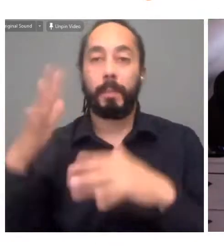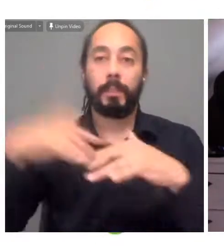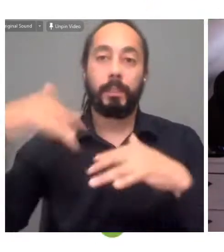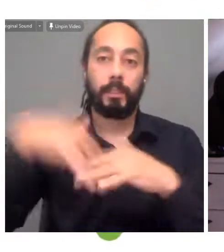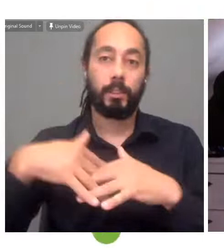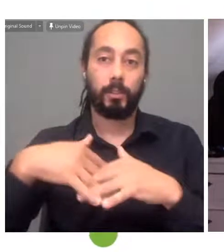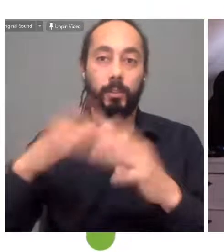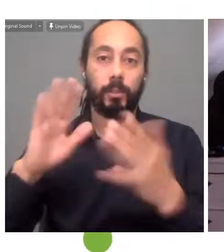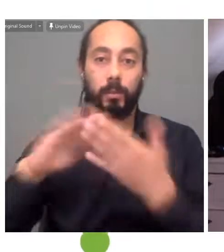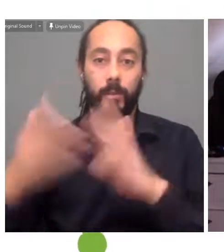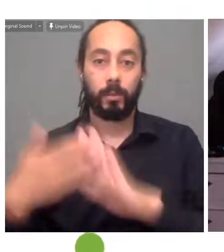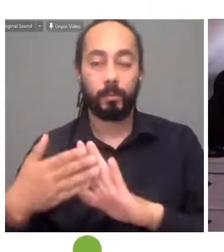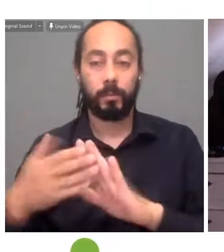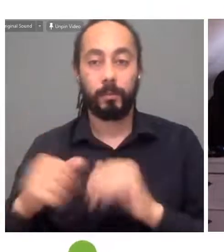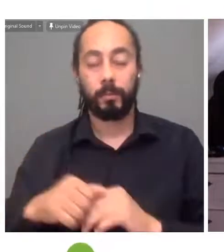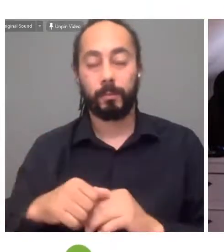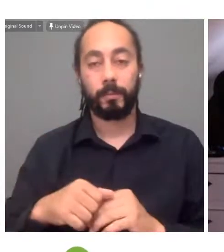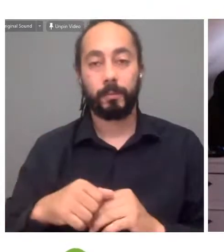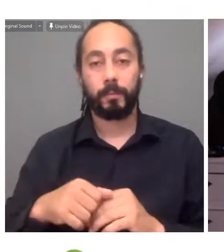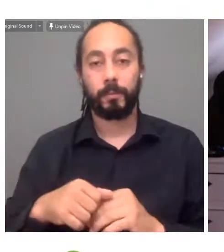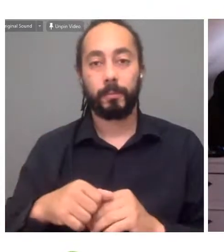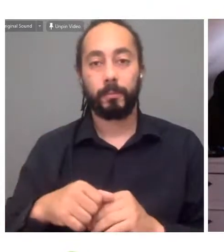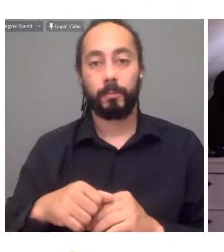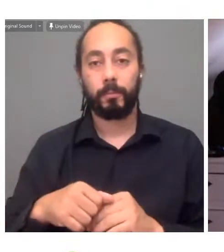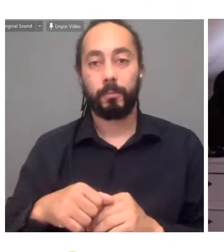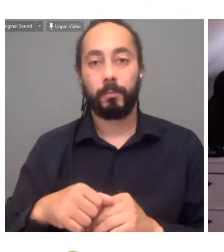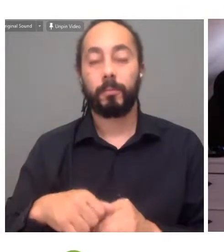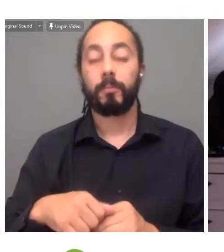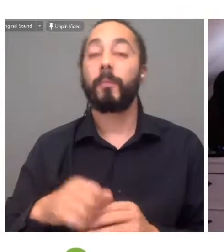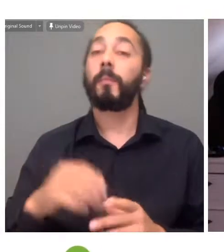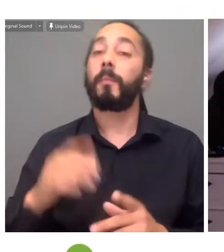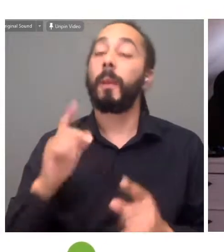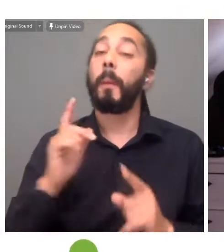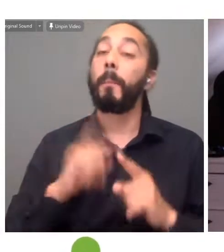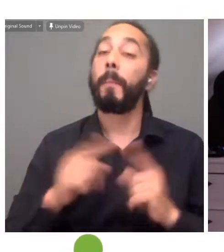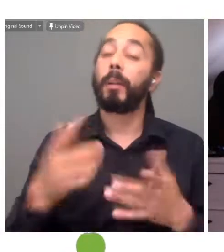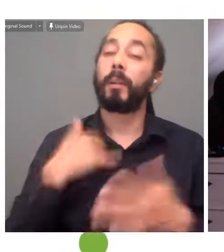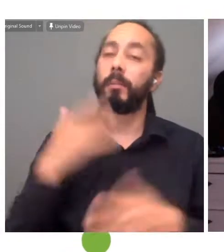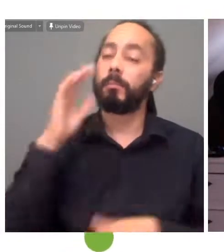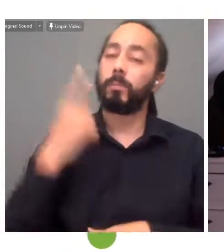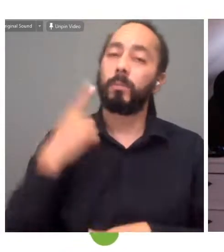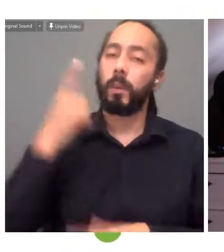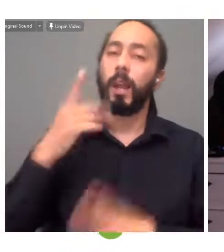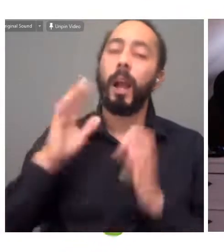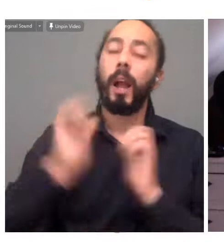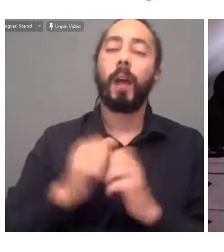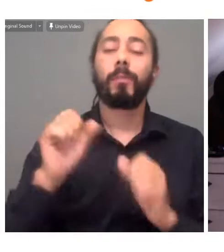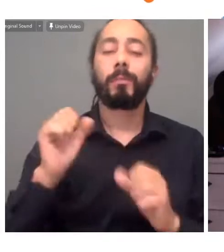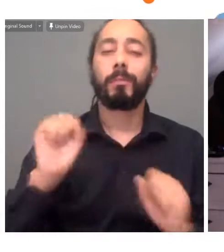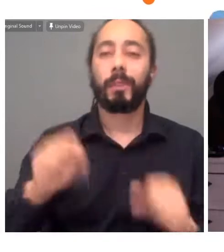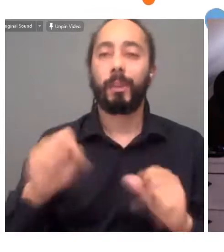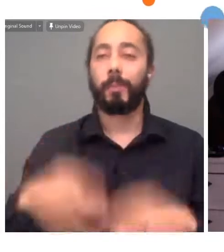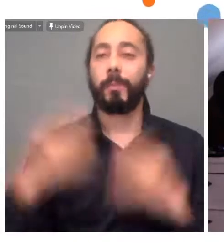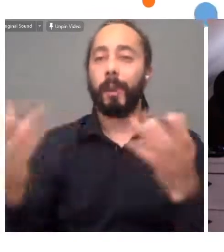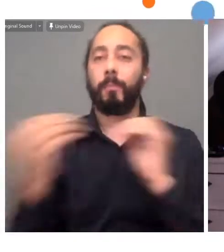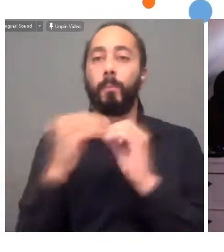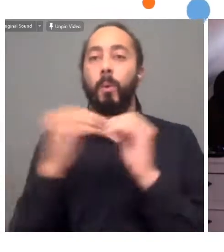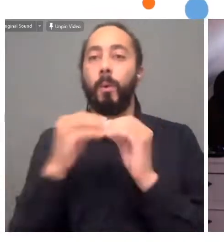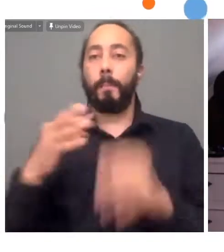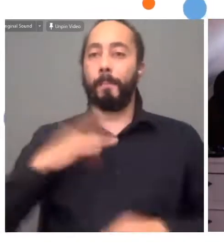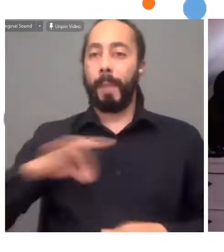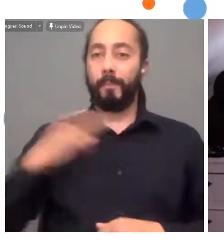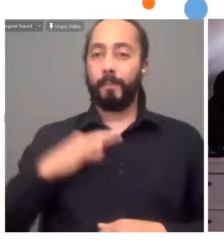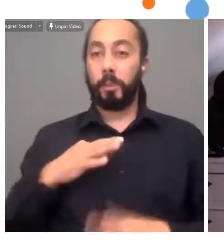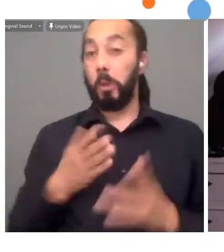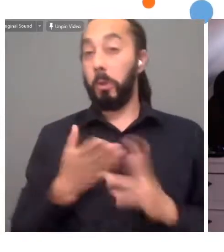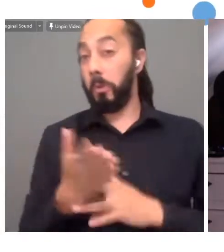explore is how can other benefits be provided to the arts through tax incentives, for example, or other amendments to